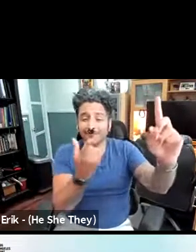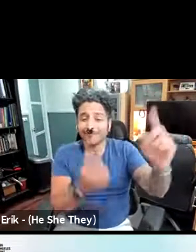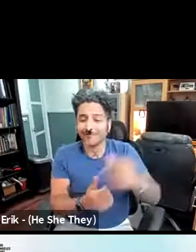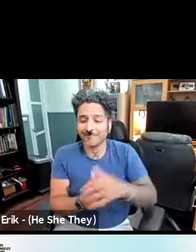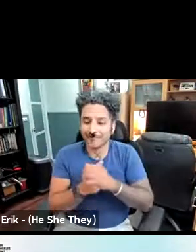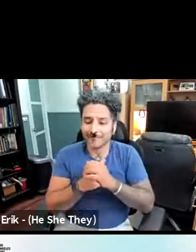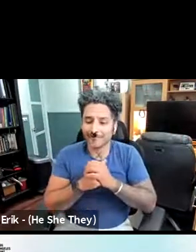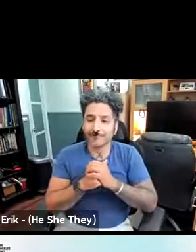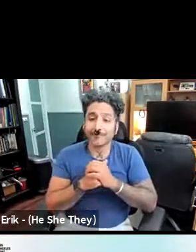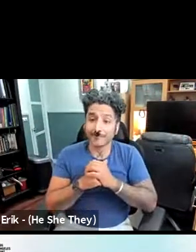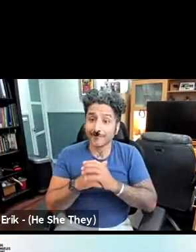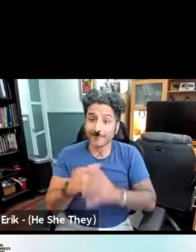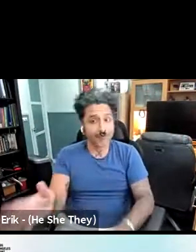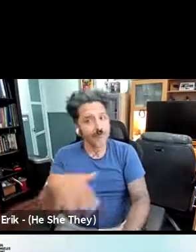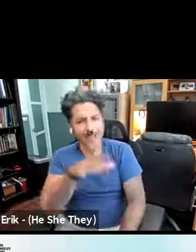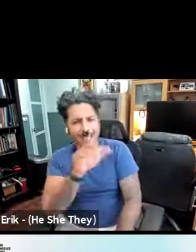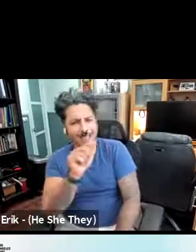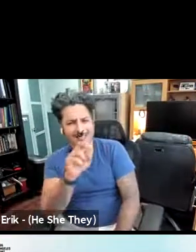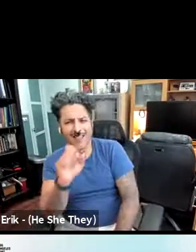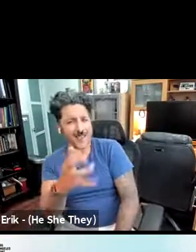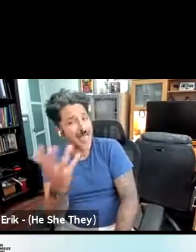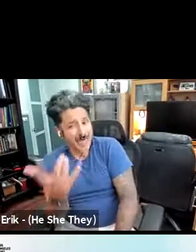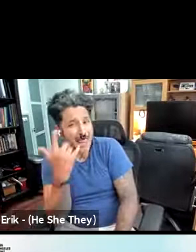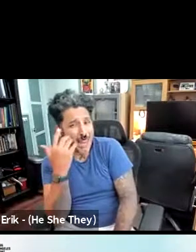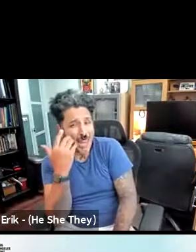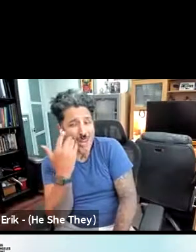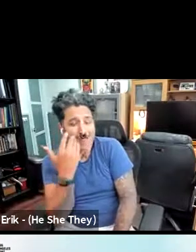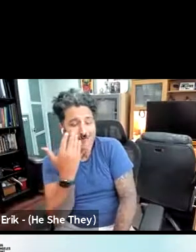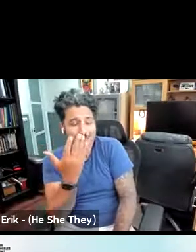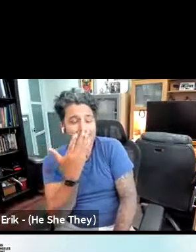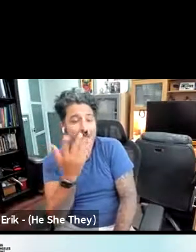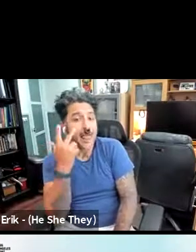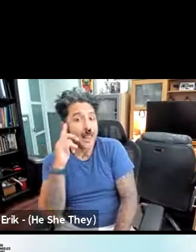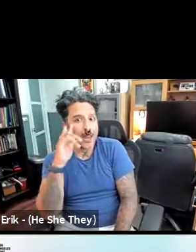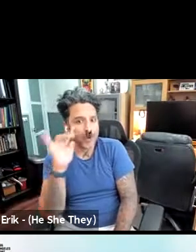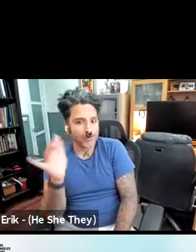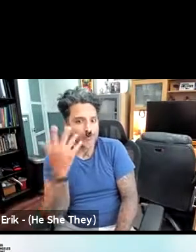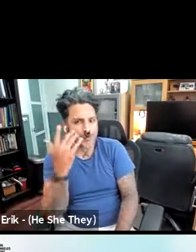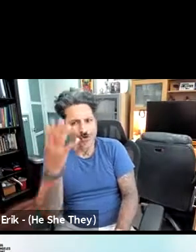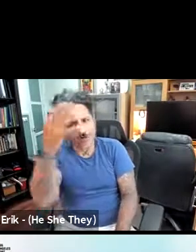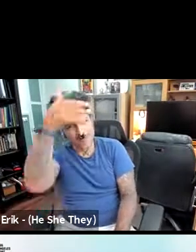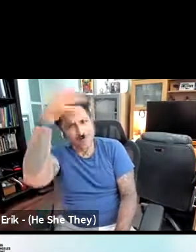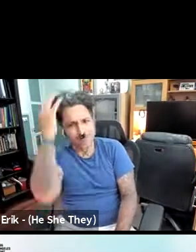And it looks good. It looks good the way it is now.